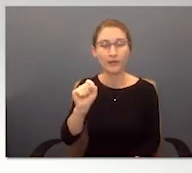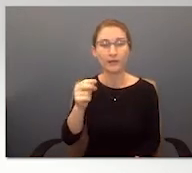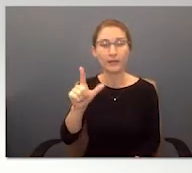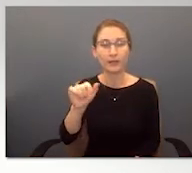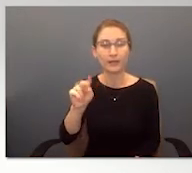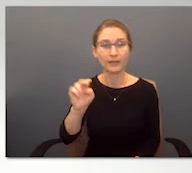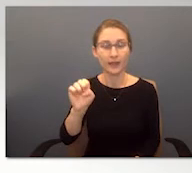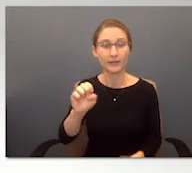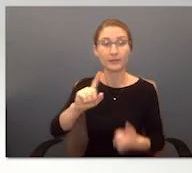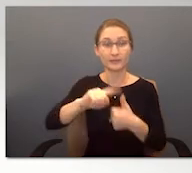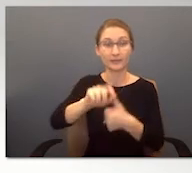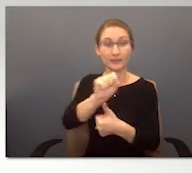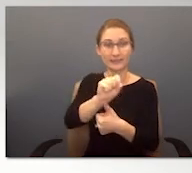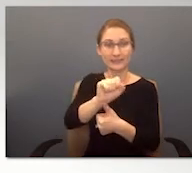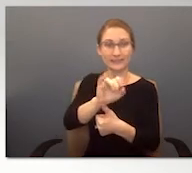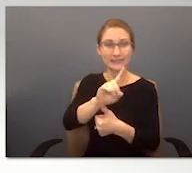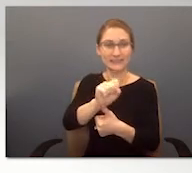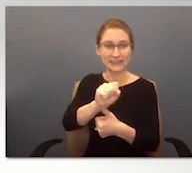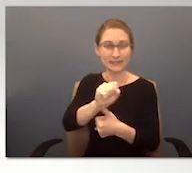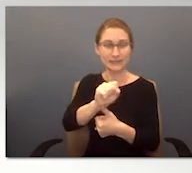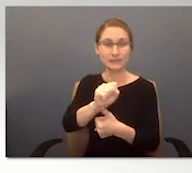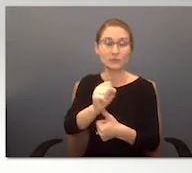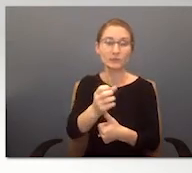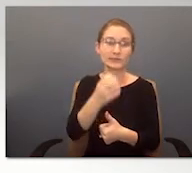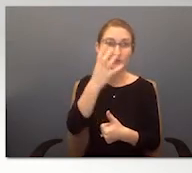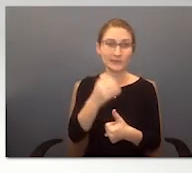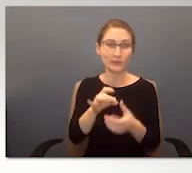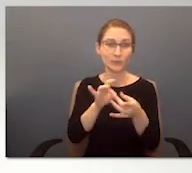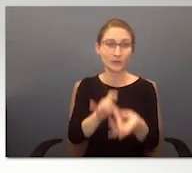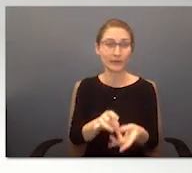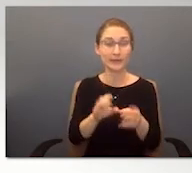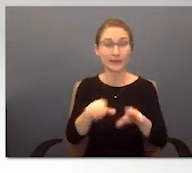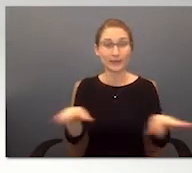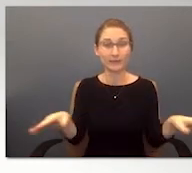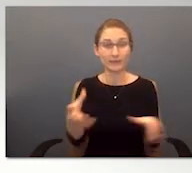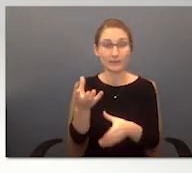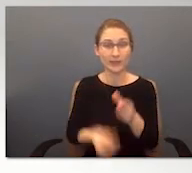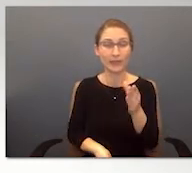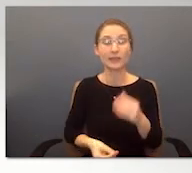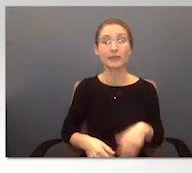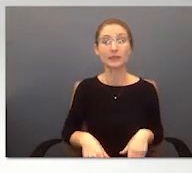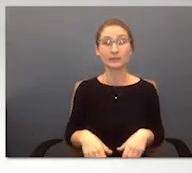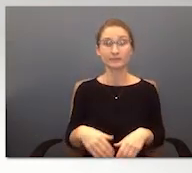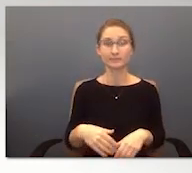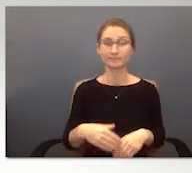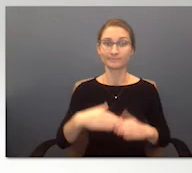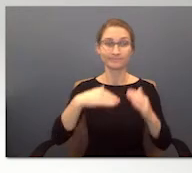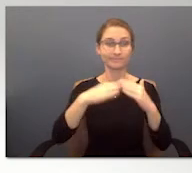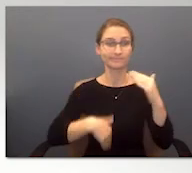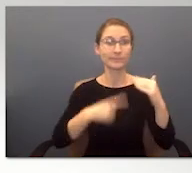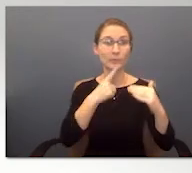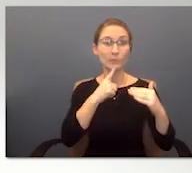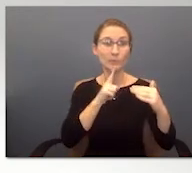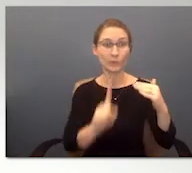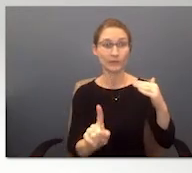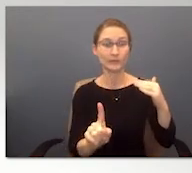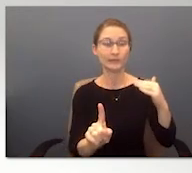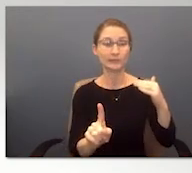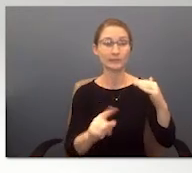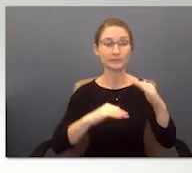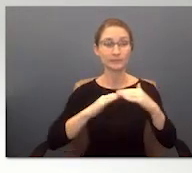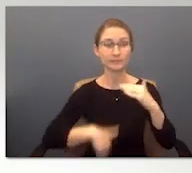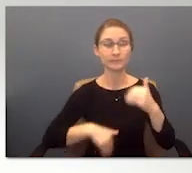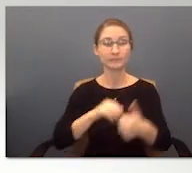sudden unexplained infant death due to sleep, so sleep-related infant deaths under 12 months of age, so your SIDS, okay,